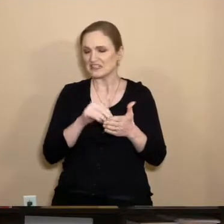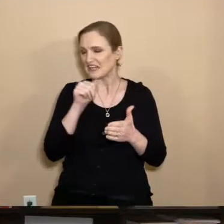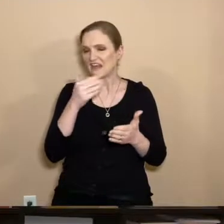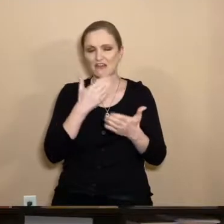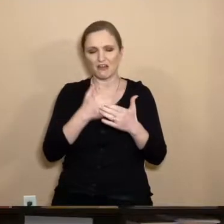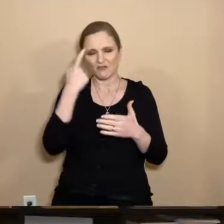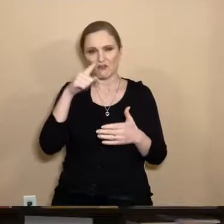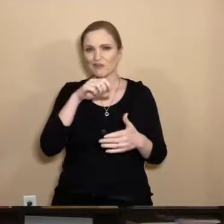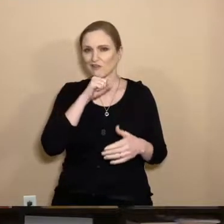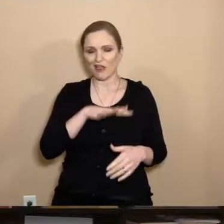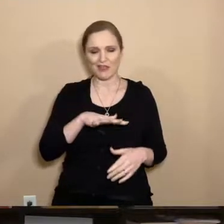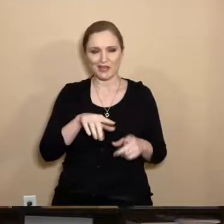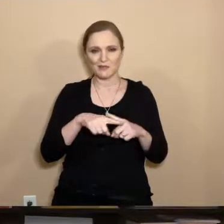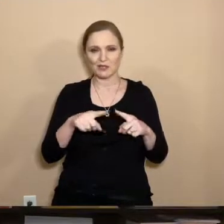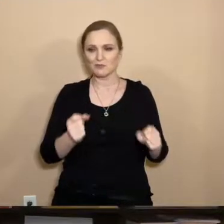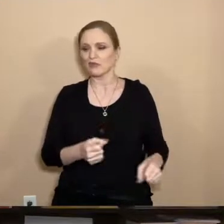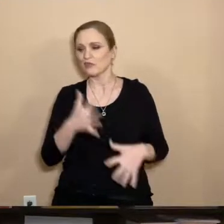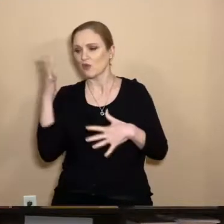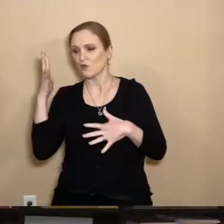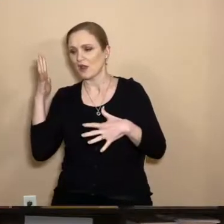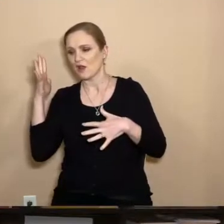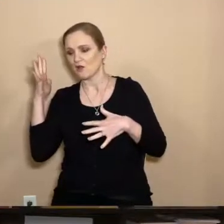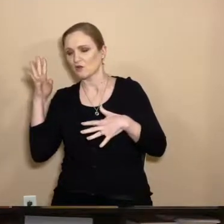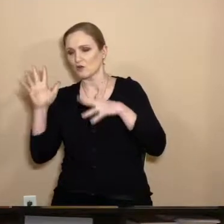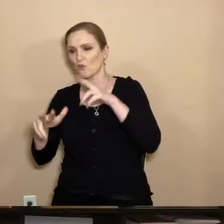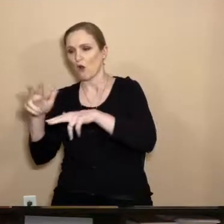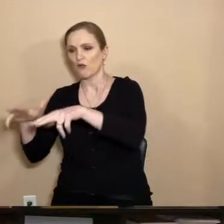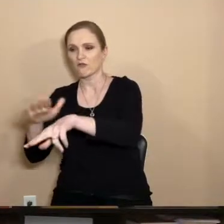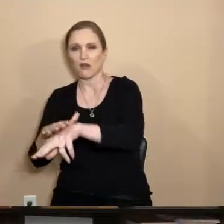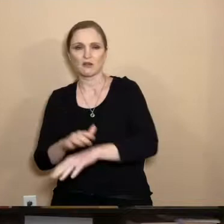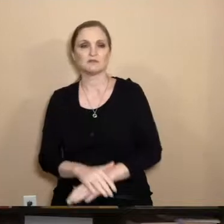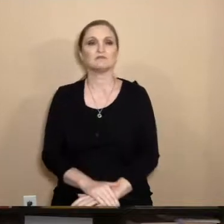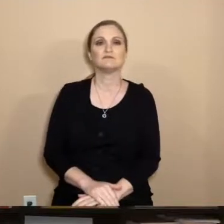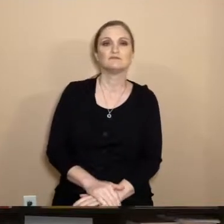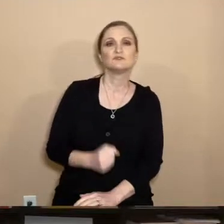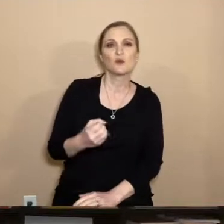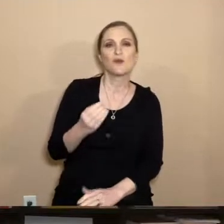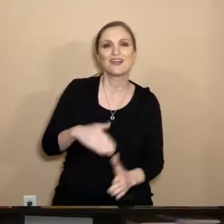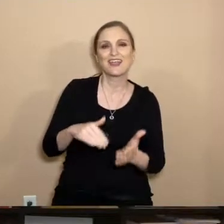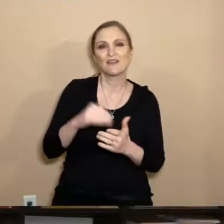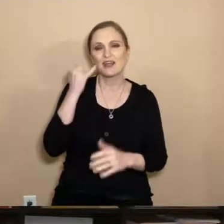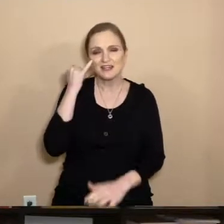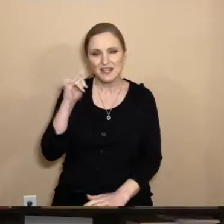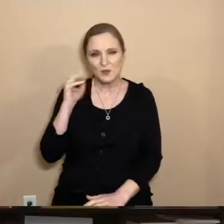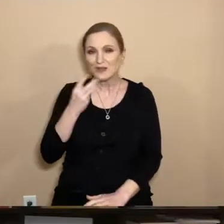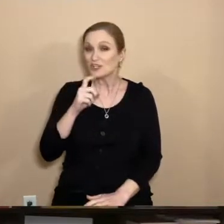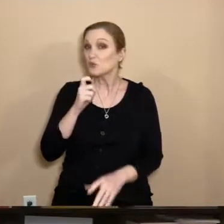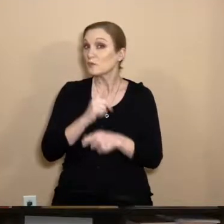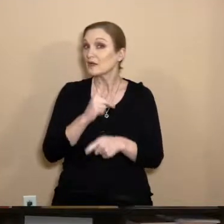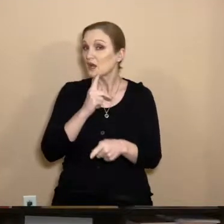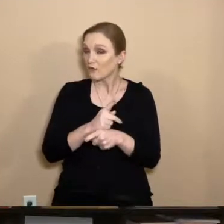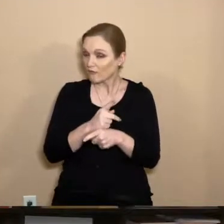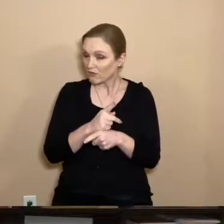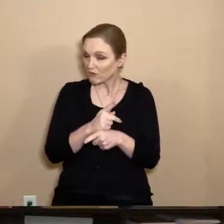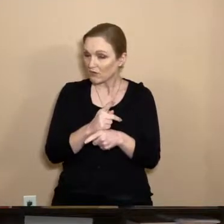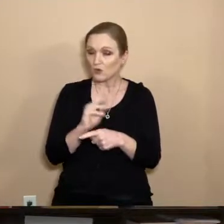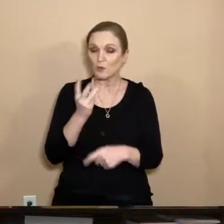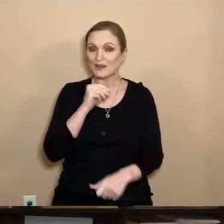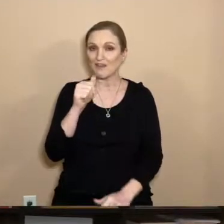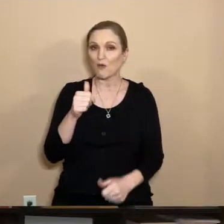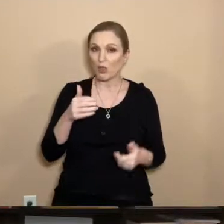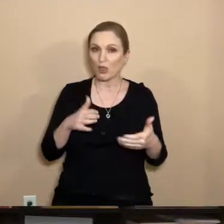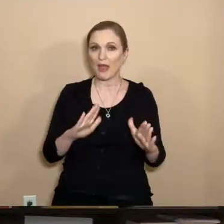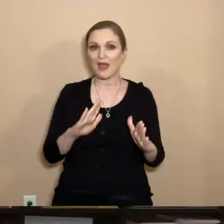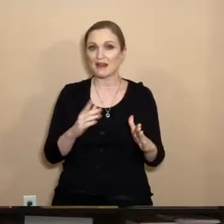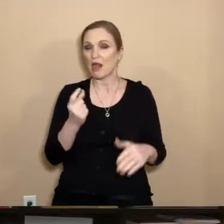for anything except to be thrown out and trampled under people's feet." And so again, the idea that we have to be careful that we don't let,